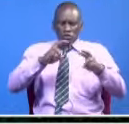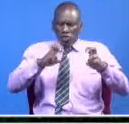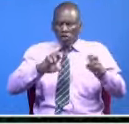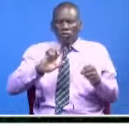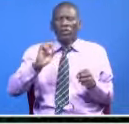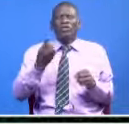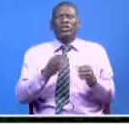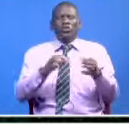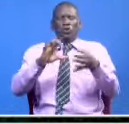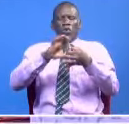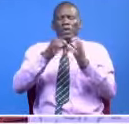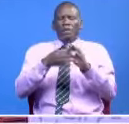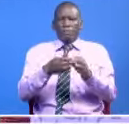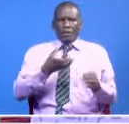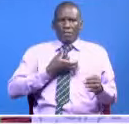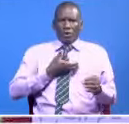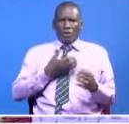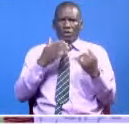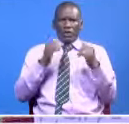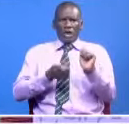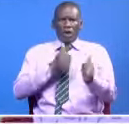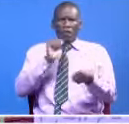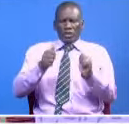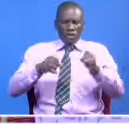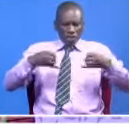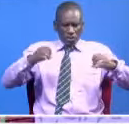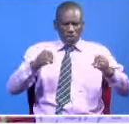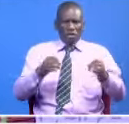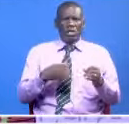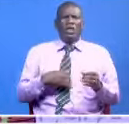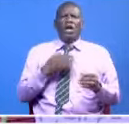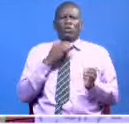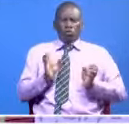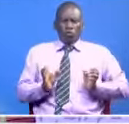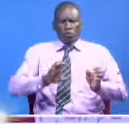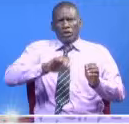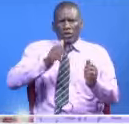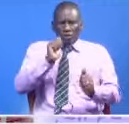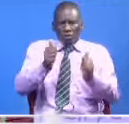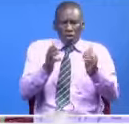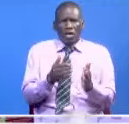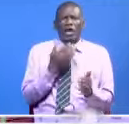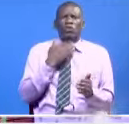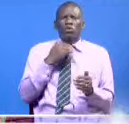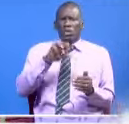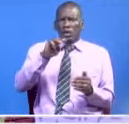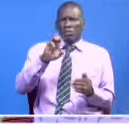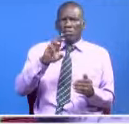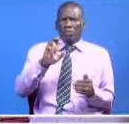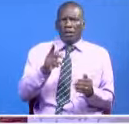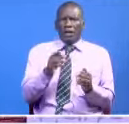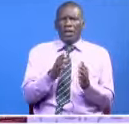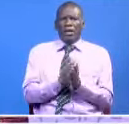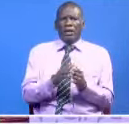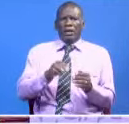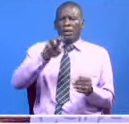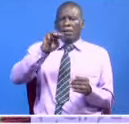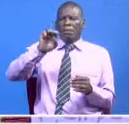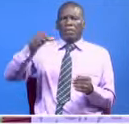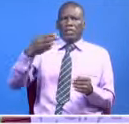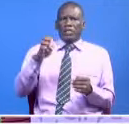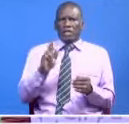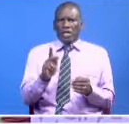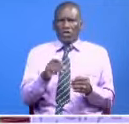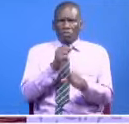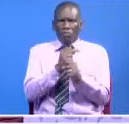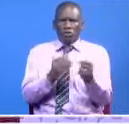medal. Definitely I'm running the trials, and I also want to push the other athletes. I want to push Mark, I want to push Meshak, just to make